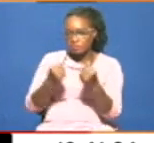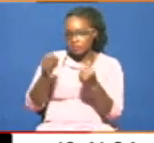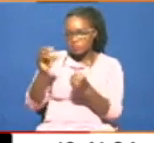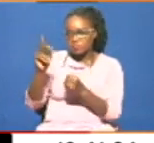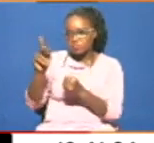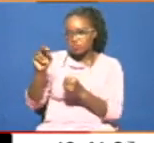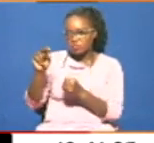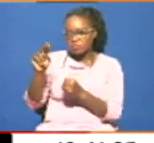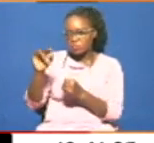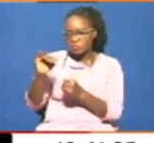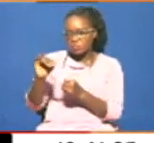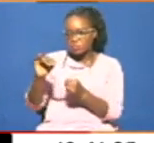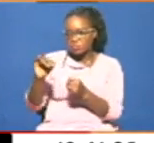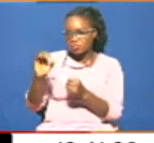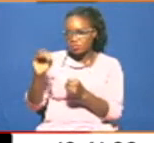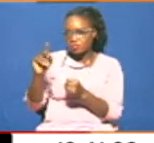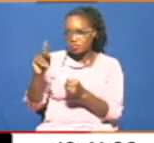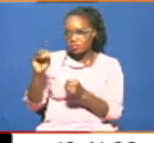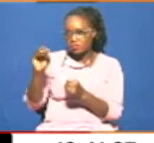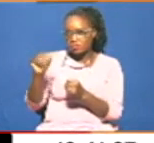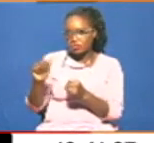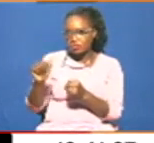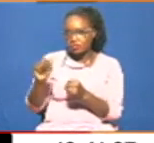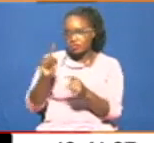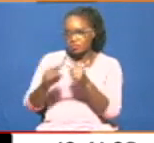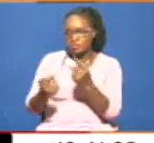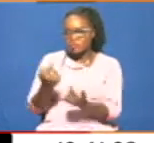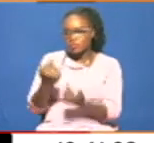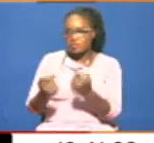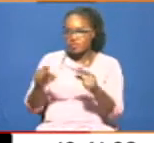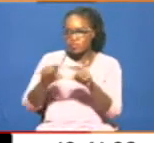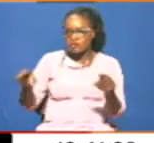burns firewood. Mm-hmm. And